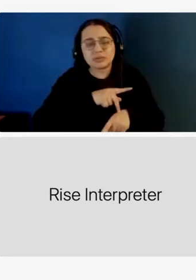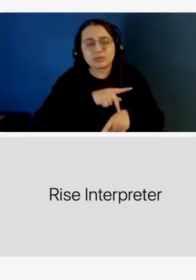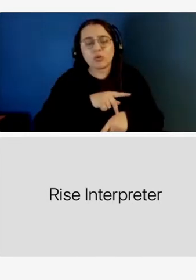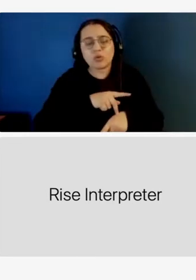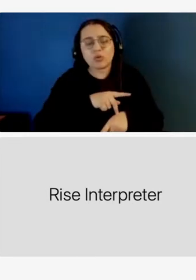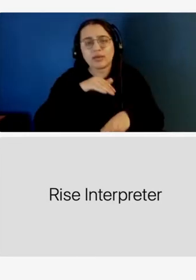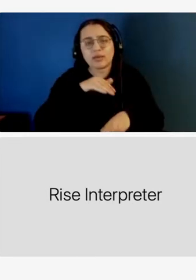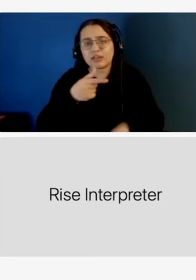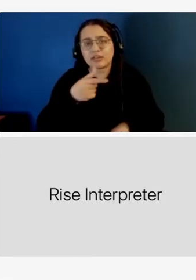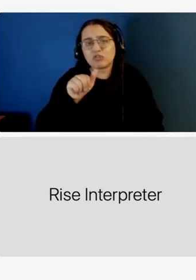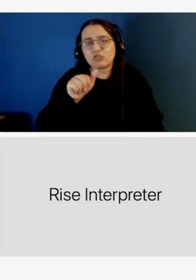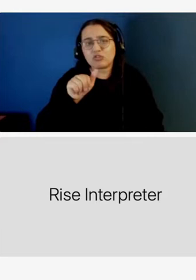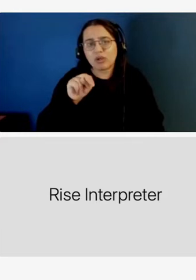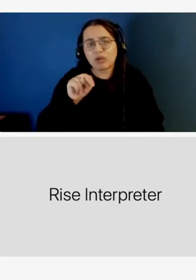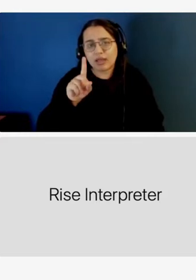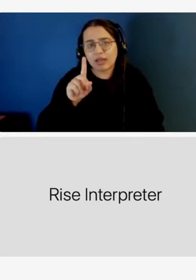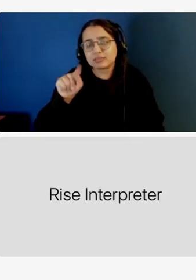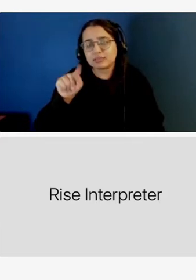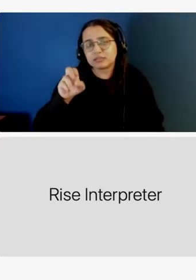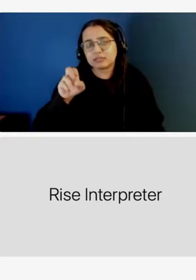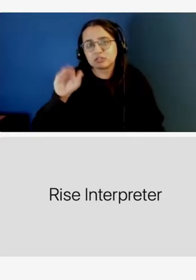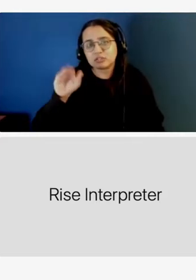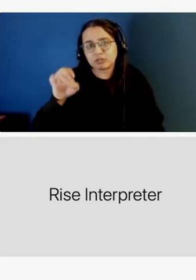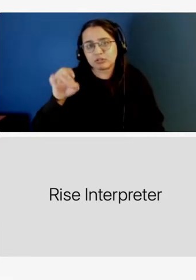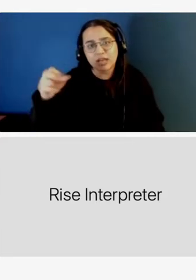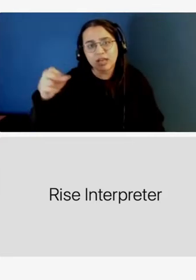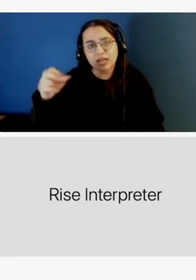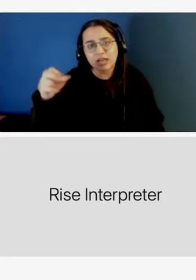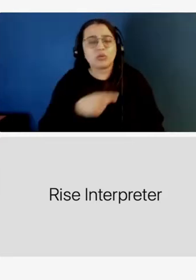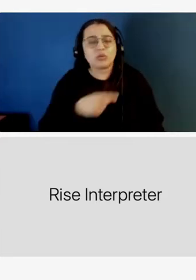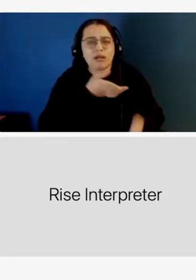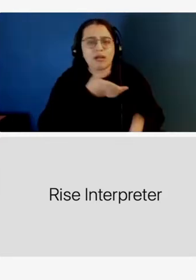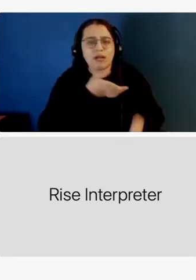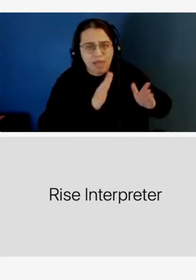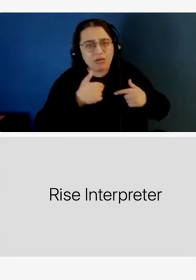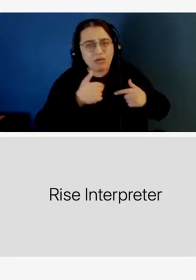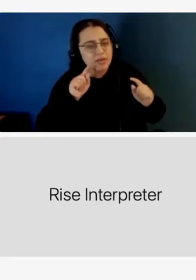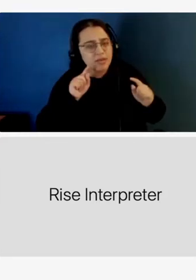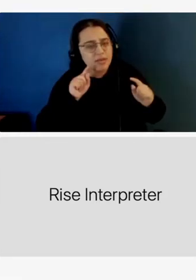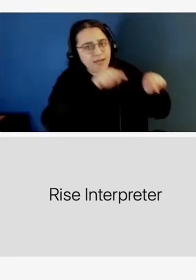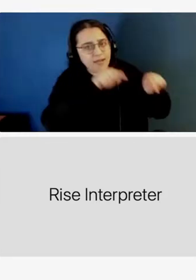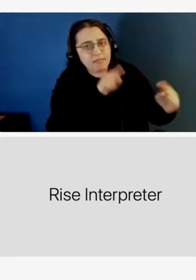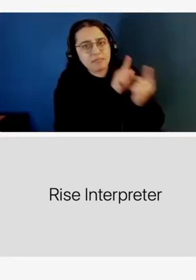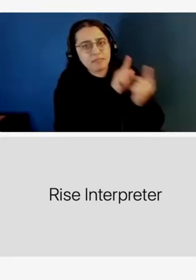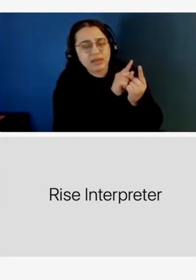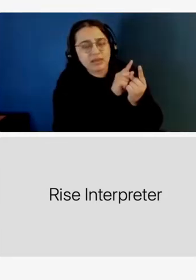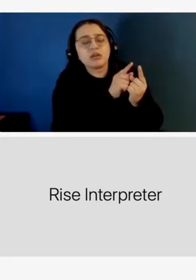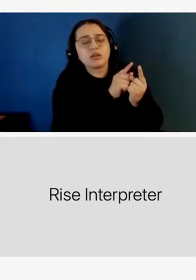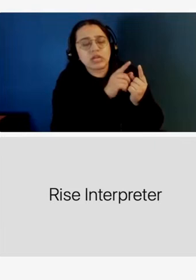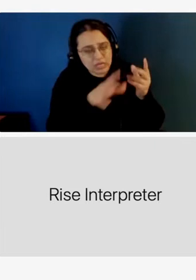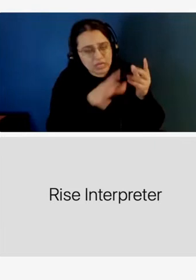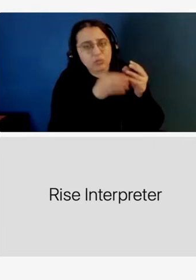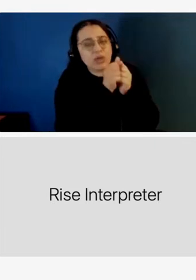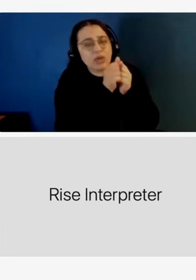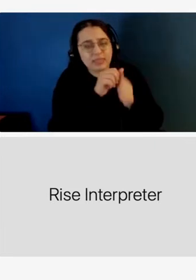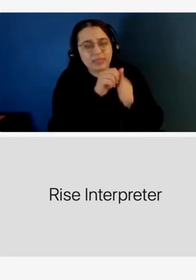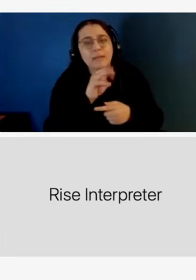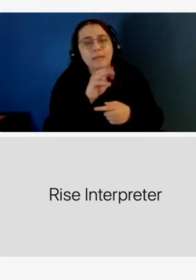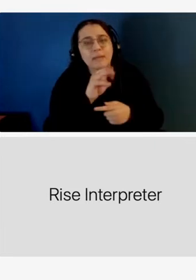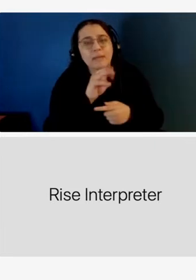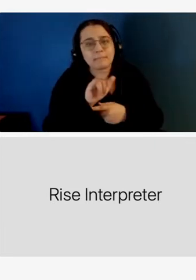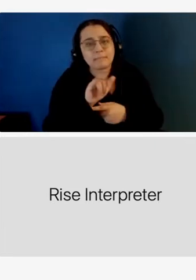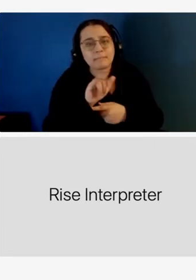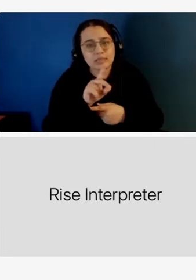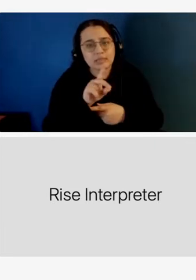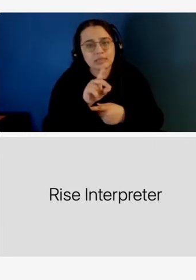for allowing me to come and meet with him along with Melinda Medina. This year, Grand Terrace High School will be 11